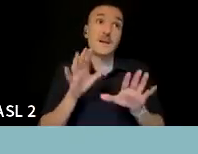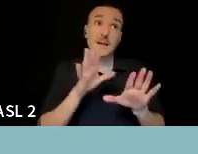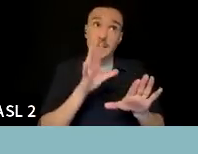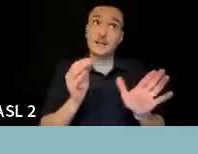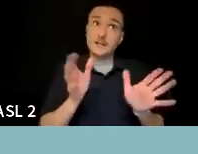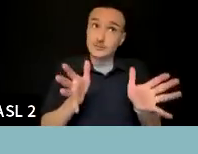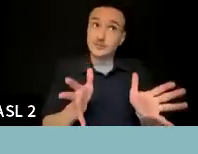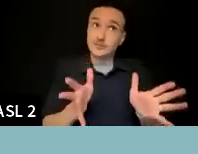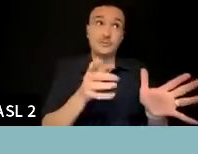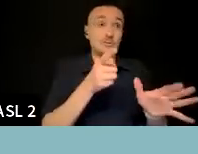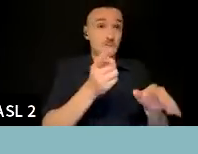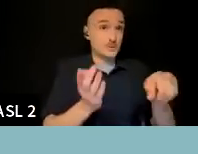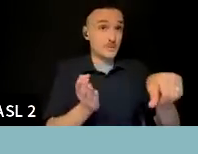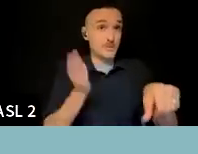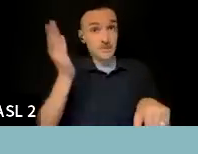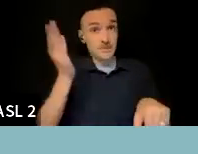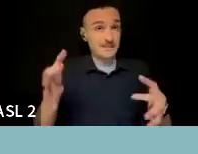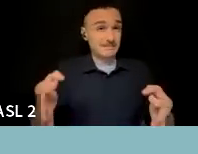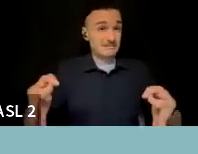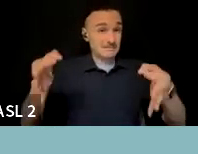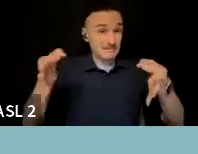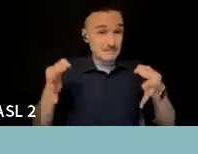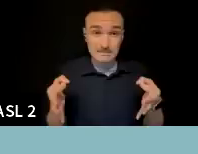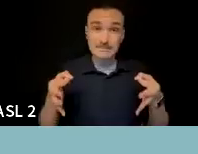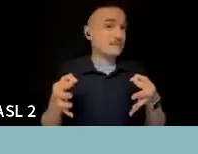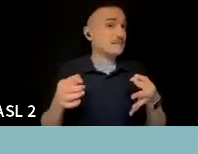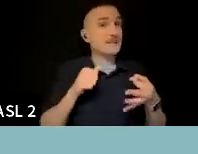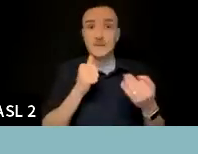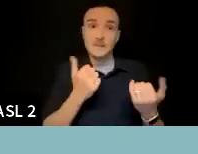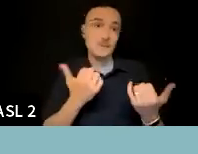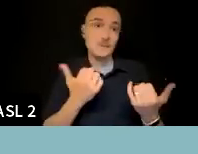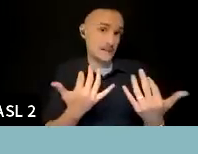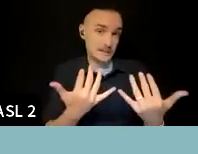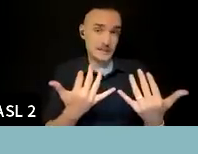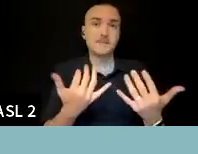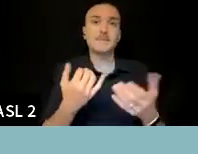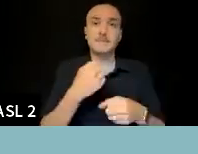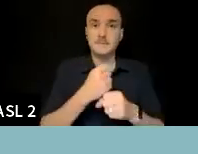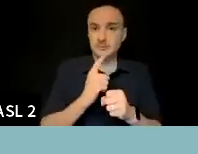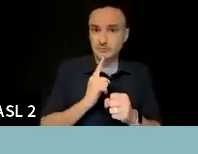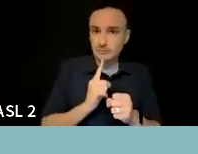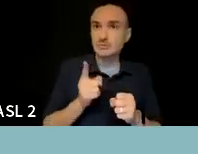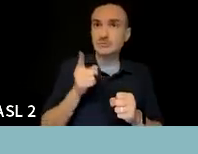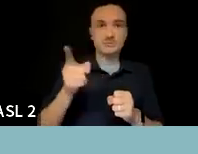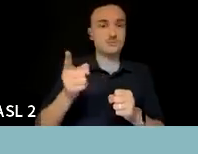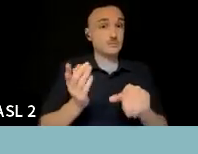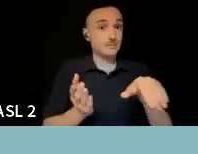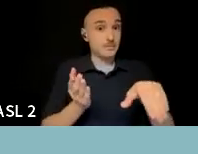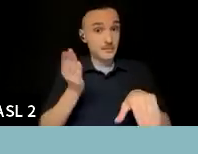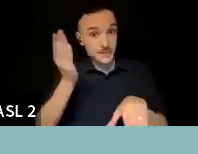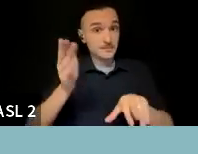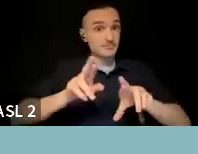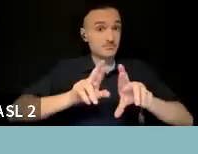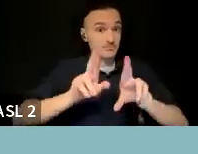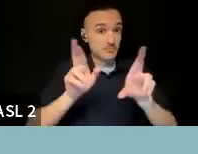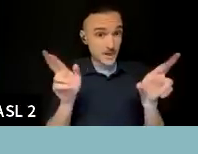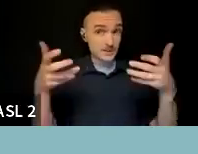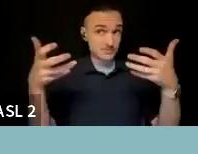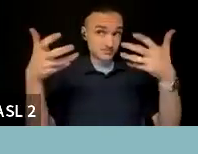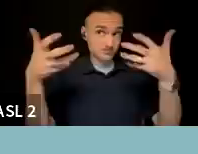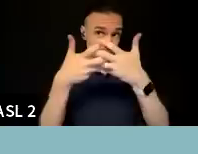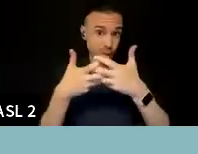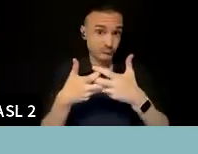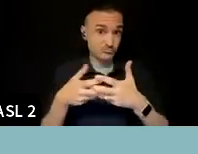address unforeseen issues and thoroughly check that final assembled e-application image in ERA Commons. And when we